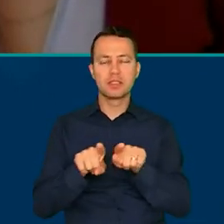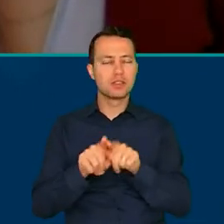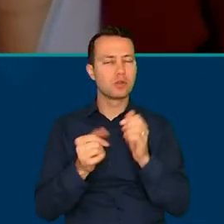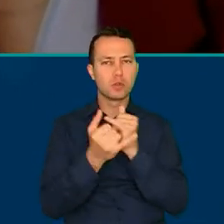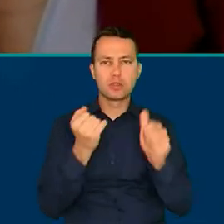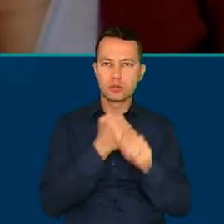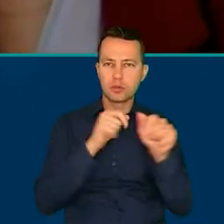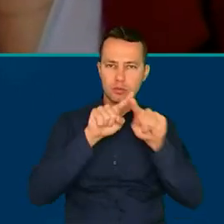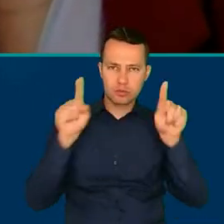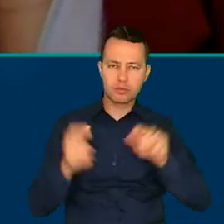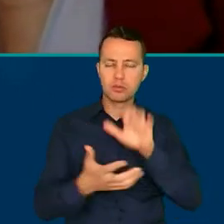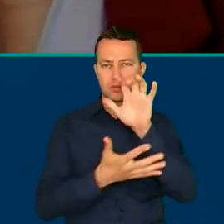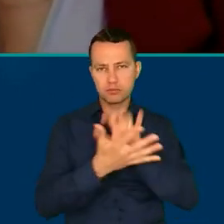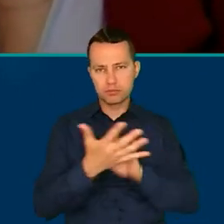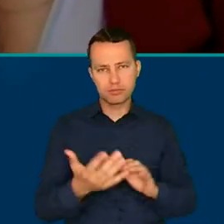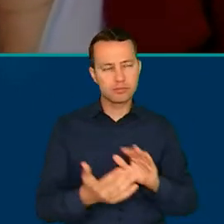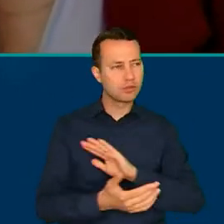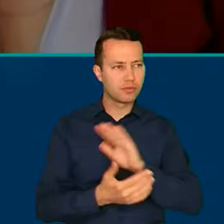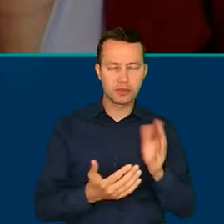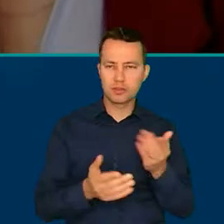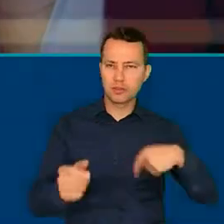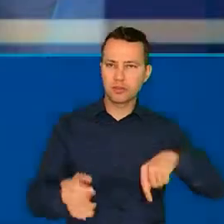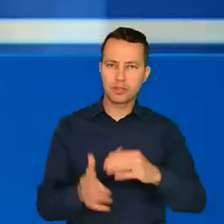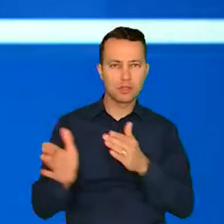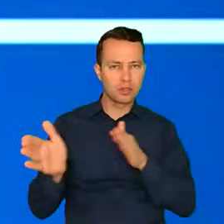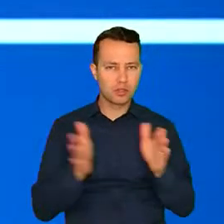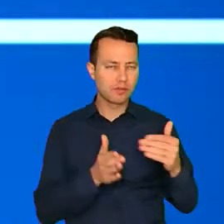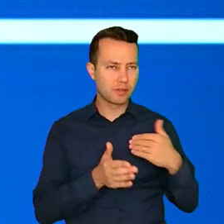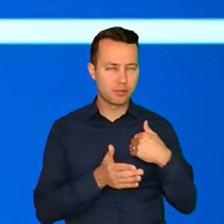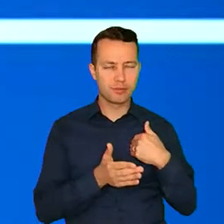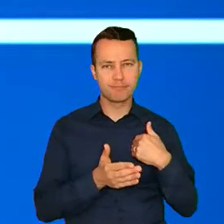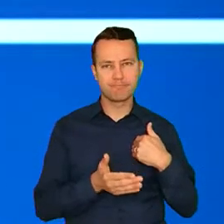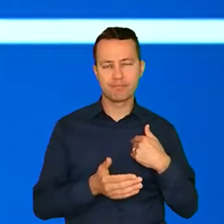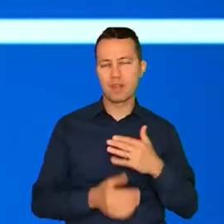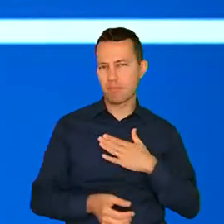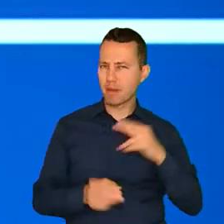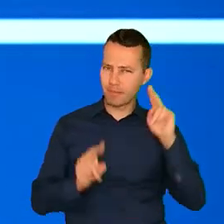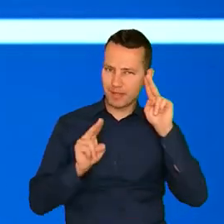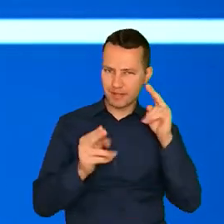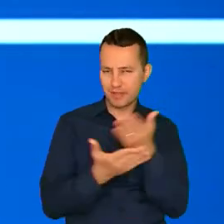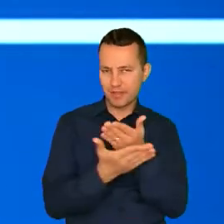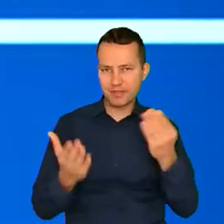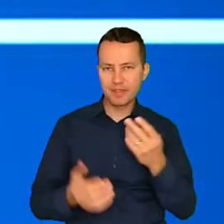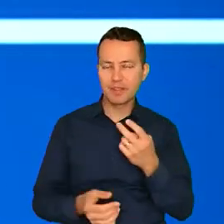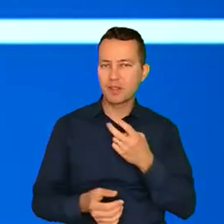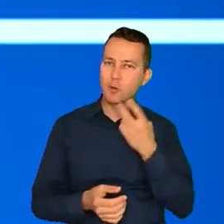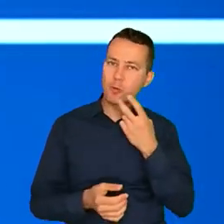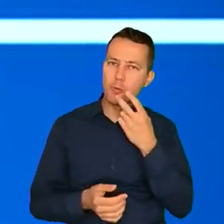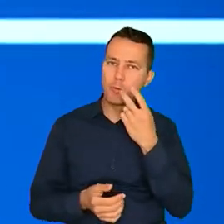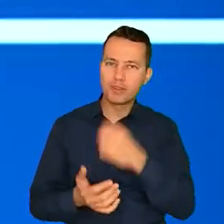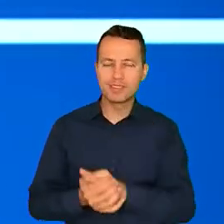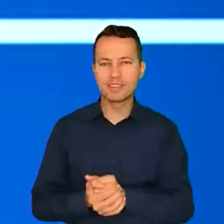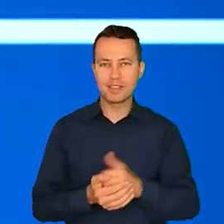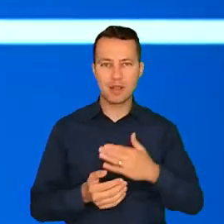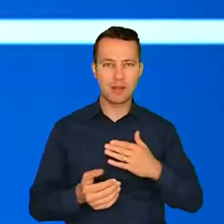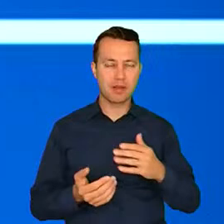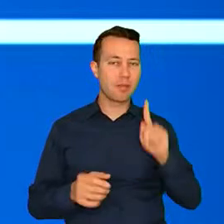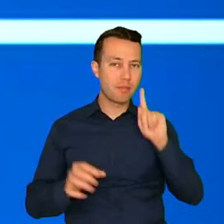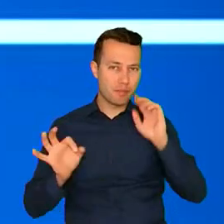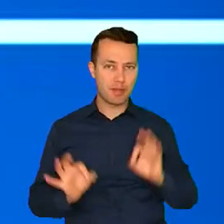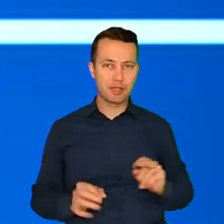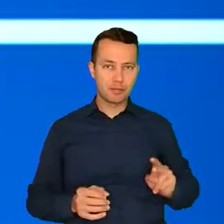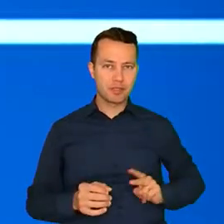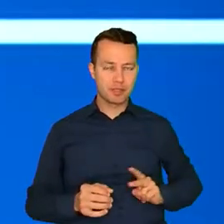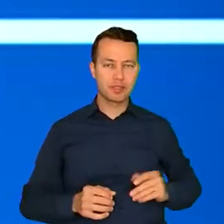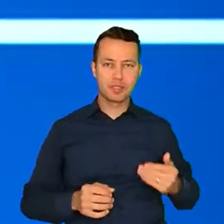OECD. That's all from us today. I hope that it was interesting, and as Minister Puda has